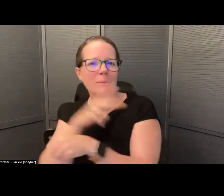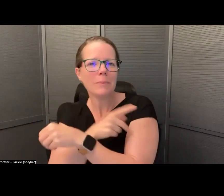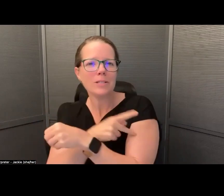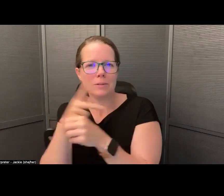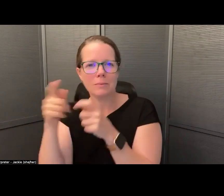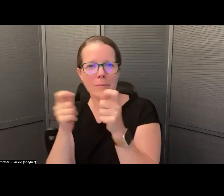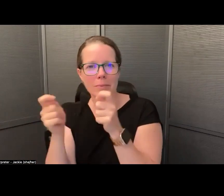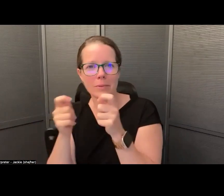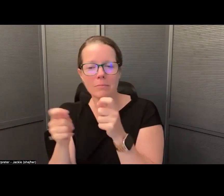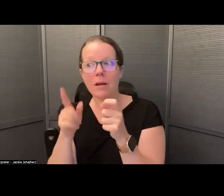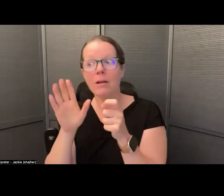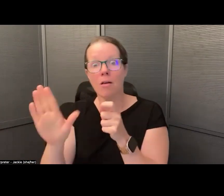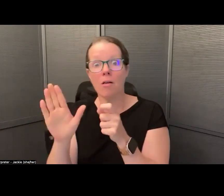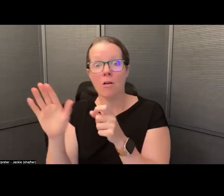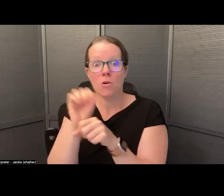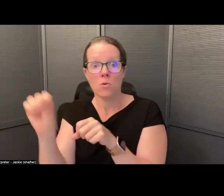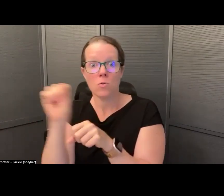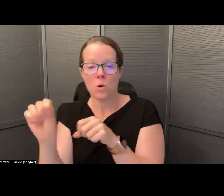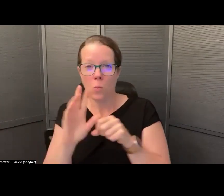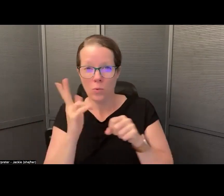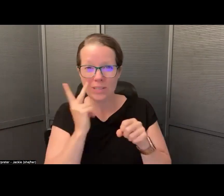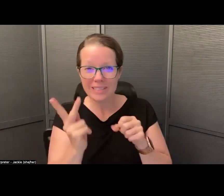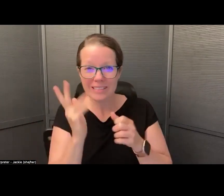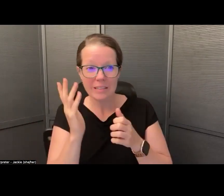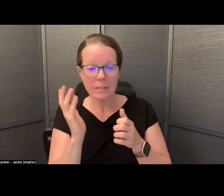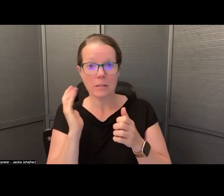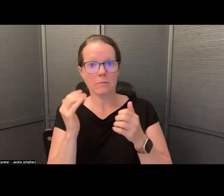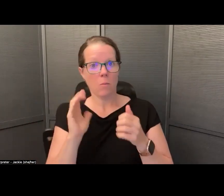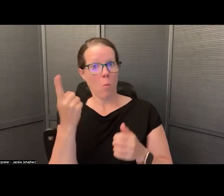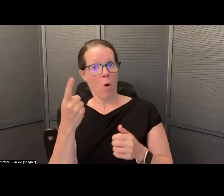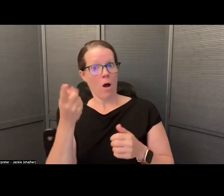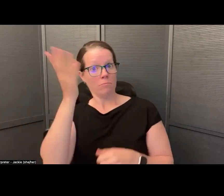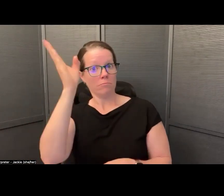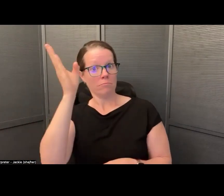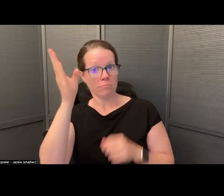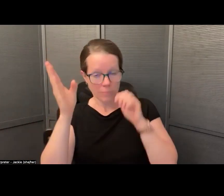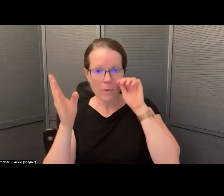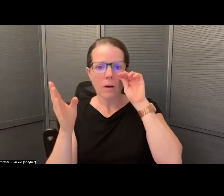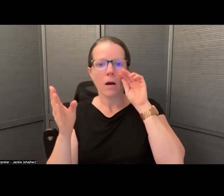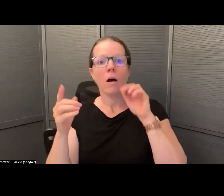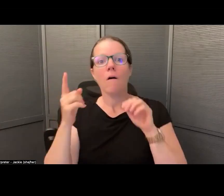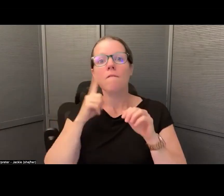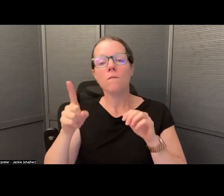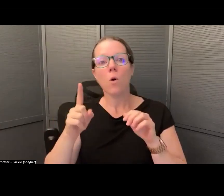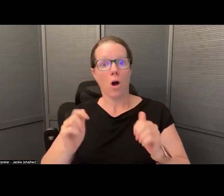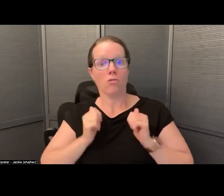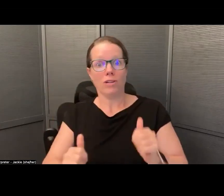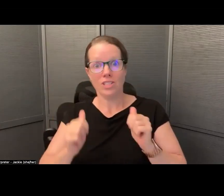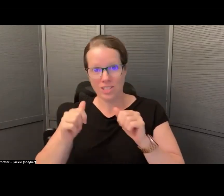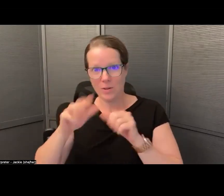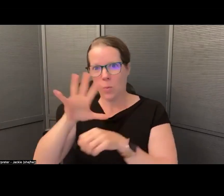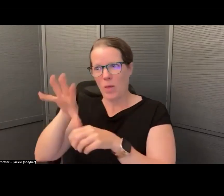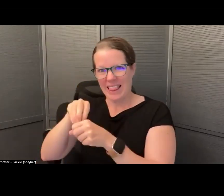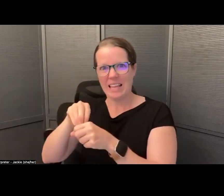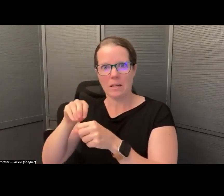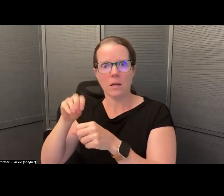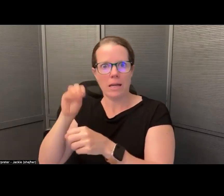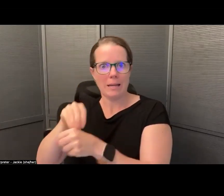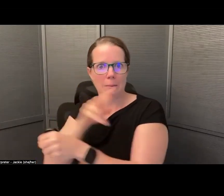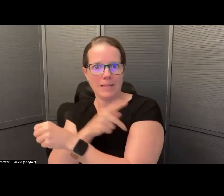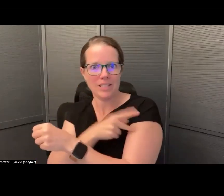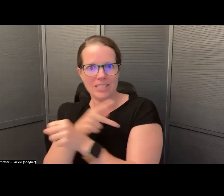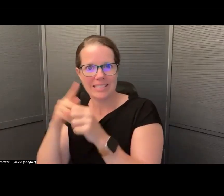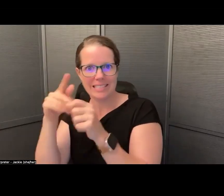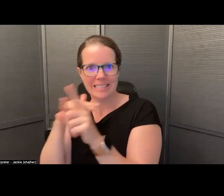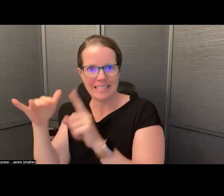inpatient aggression management work we will discuss today, including Mary Louise White, Director of OIM, Jonathan Carvalho,